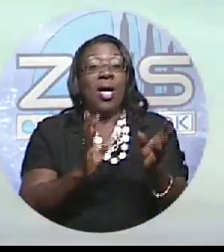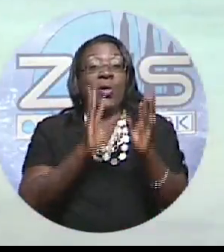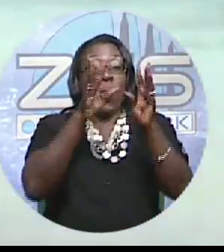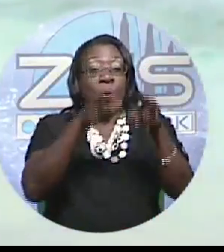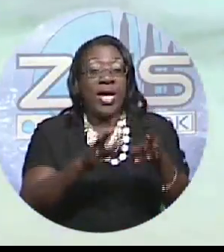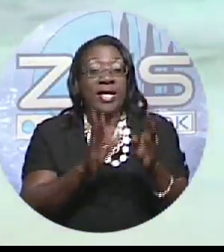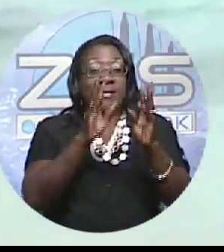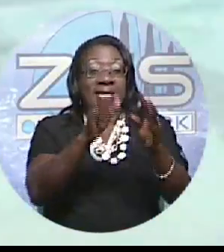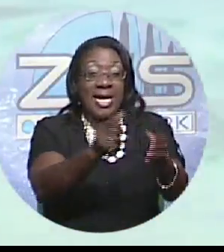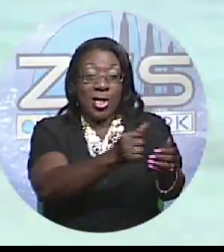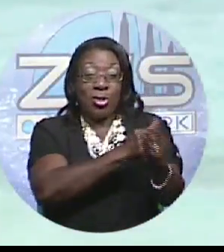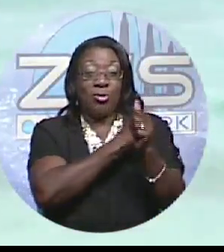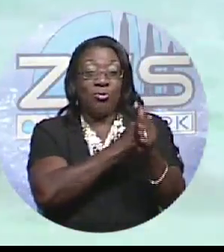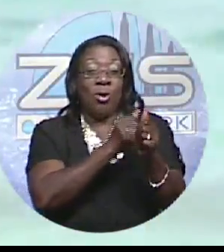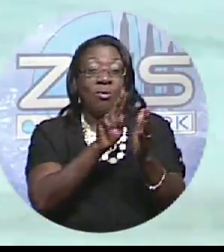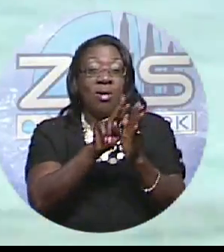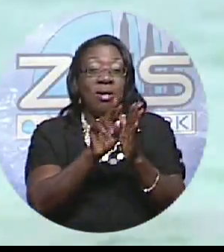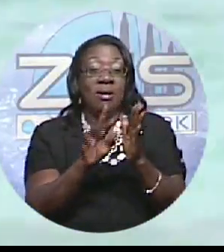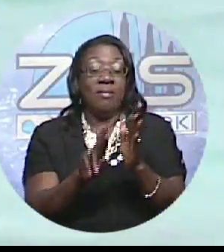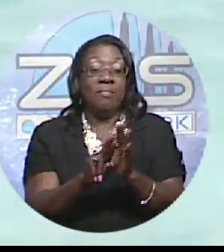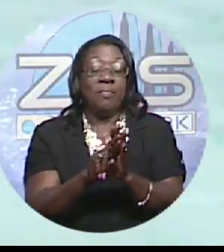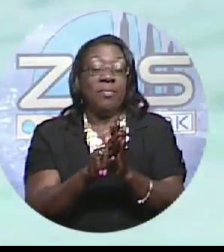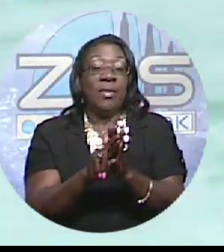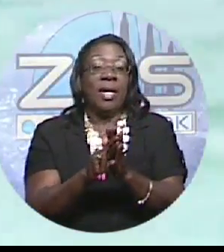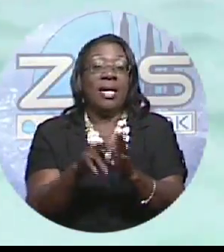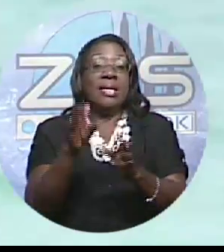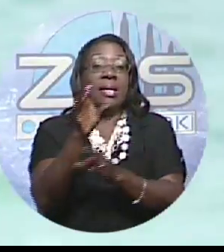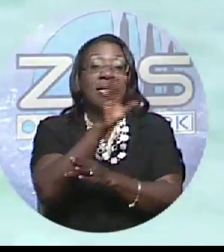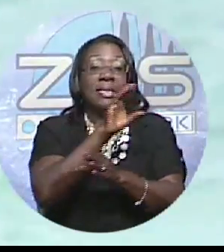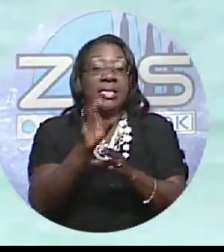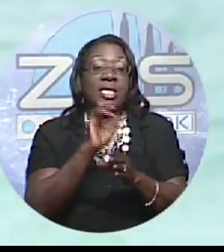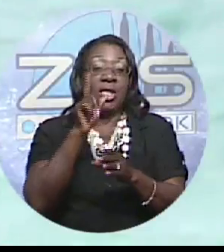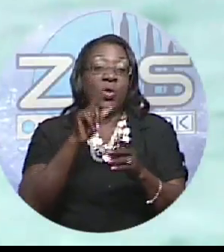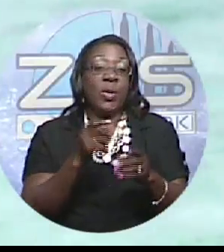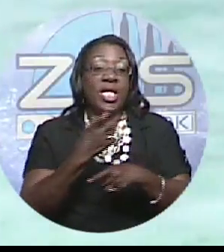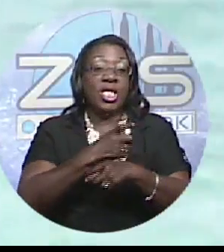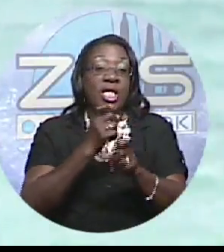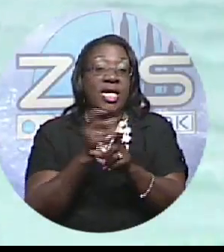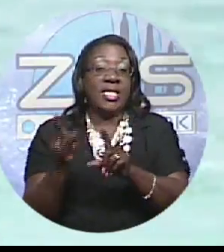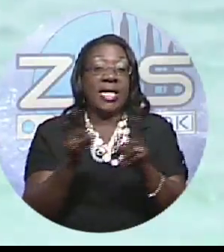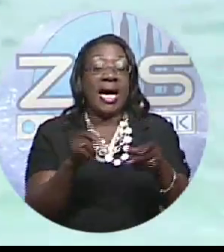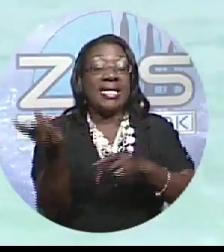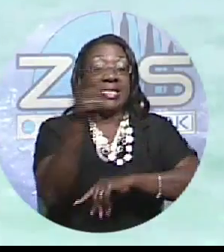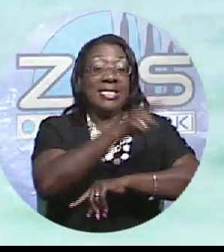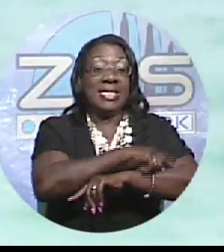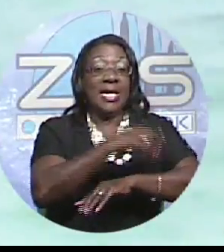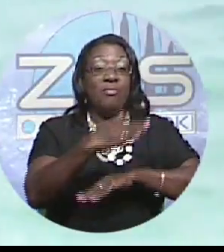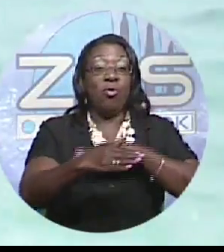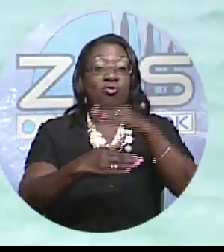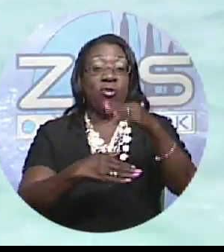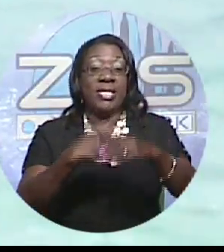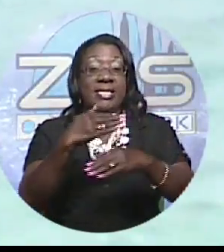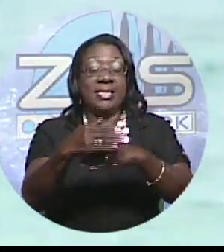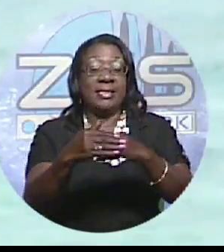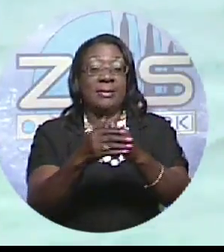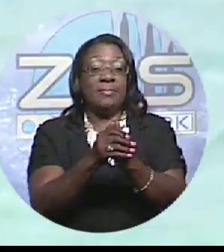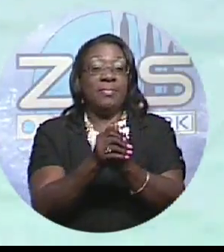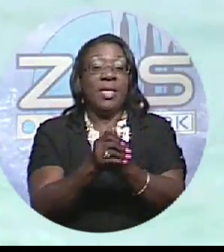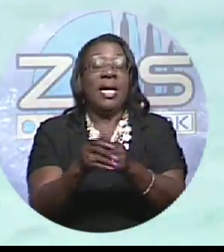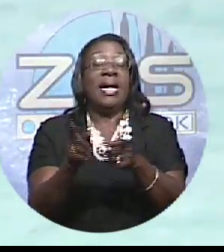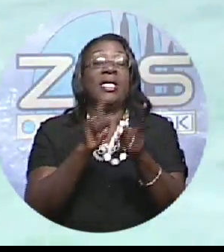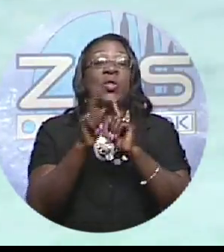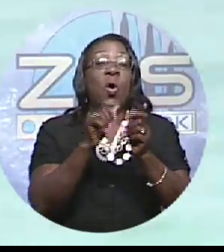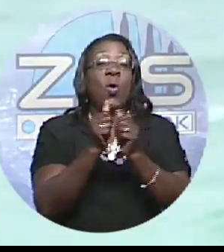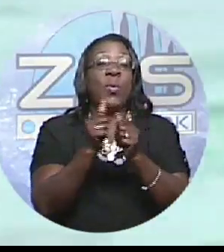in the distance, it looks like weather conditions are going to change as the day progresses. Now, we also had an opportunity to speak with the